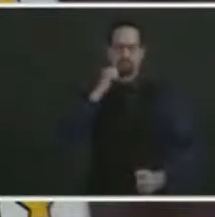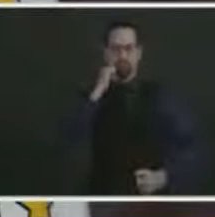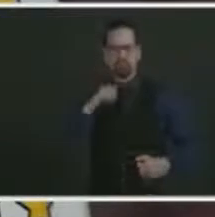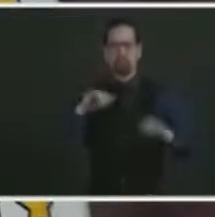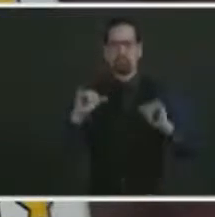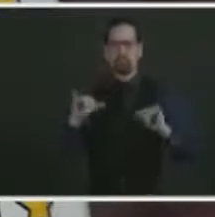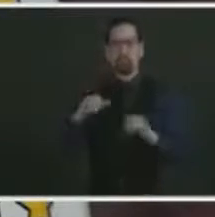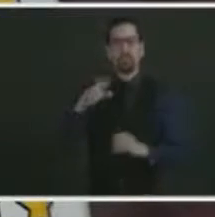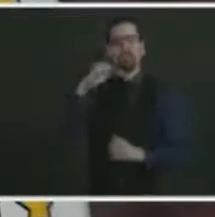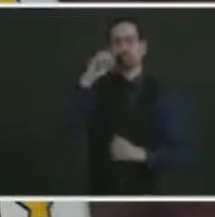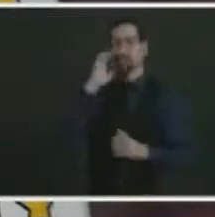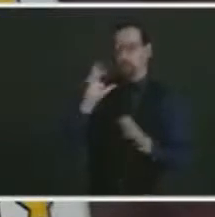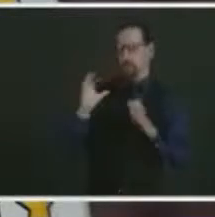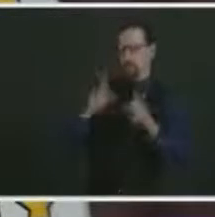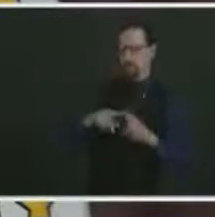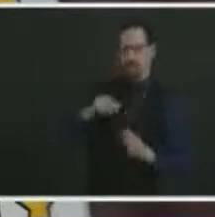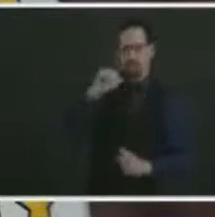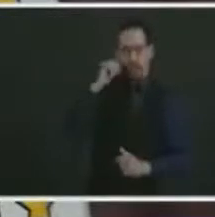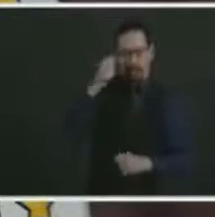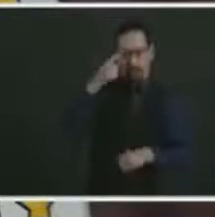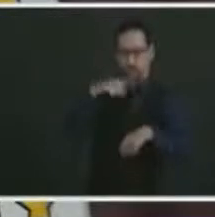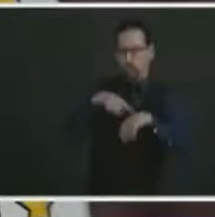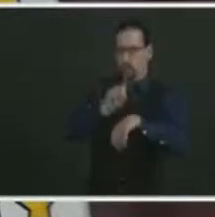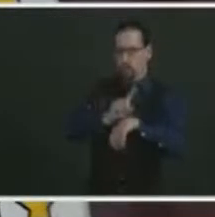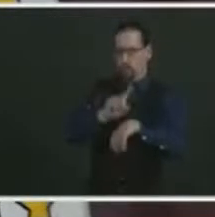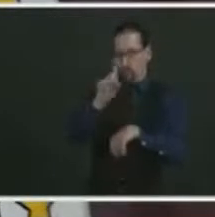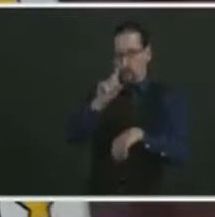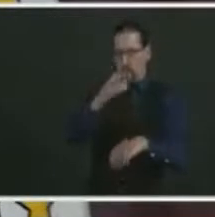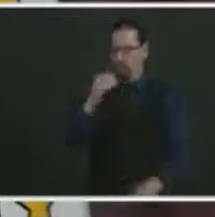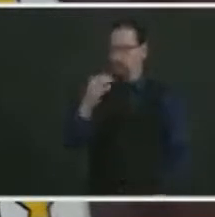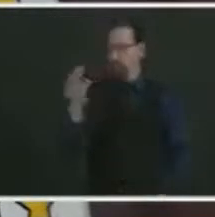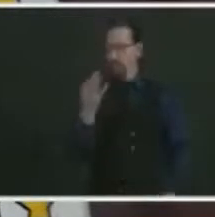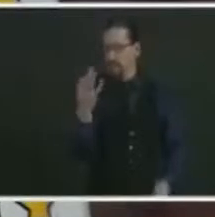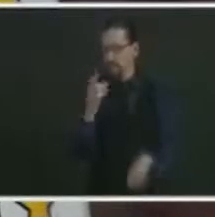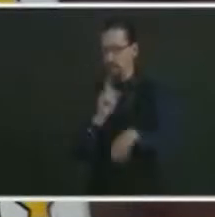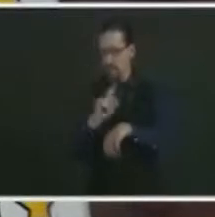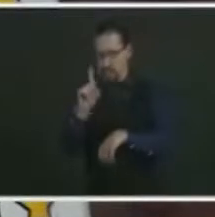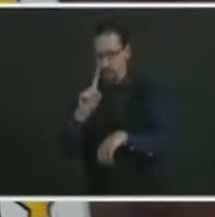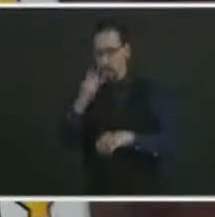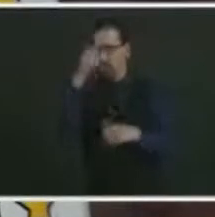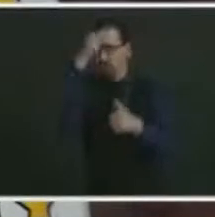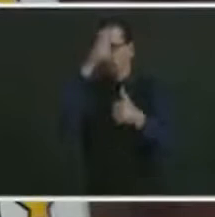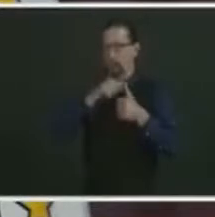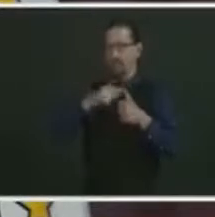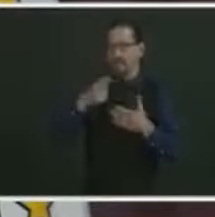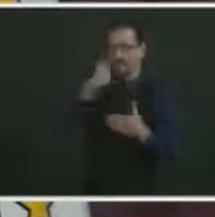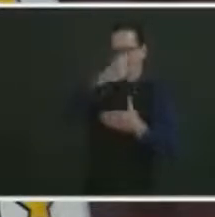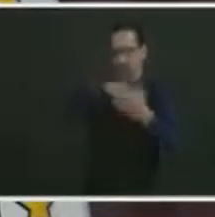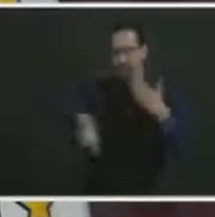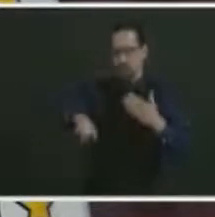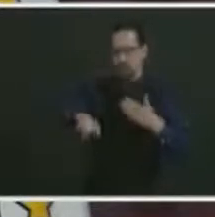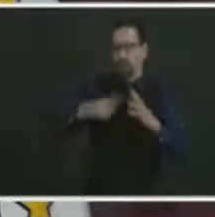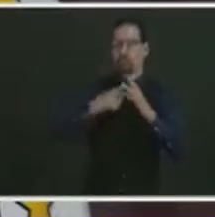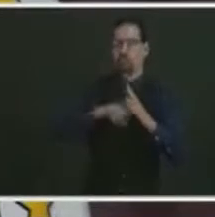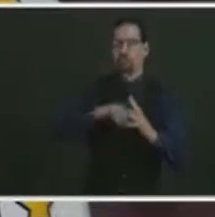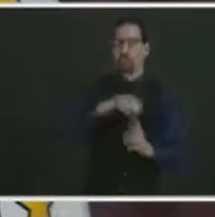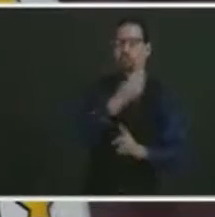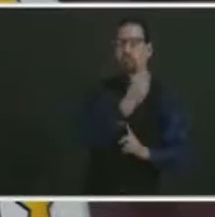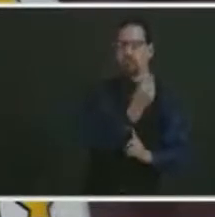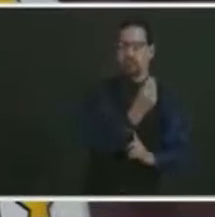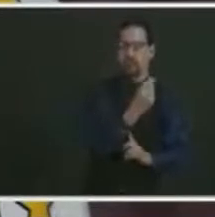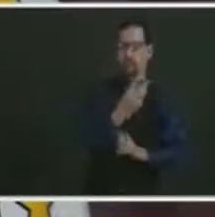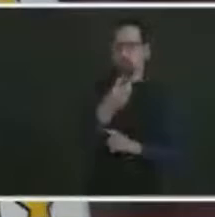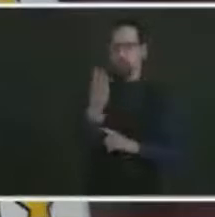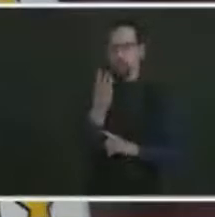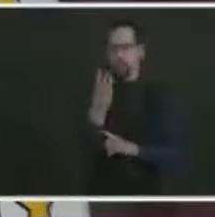at 1 o'clock, Friday at 1 o'clock, and then starting next week, we'll be just going to Monday, Wednesday, and Friday at